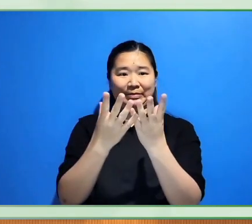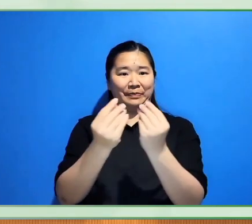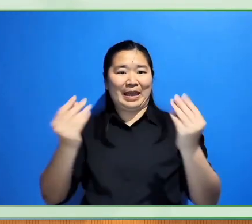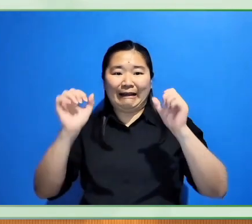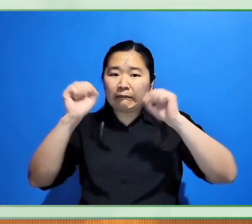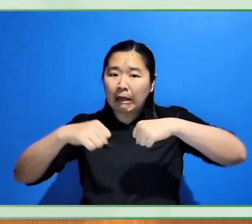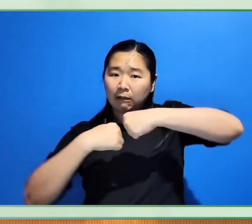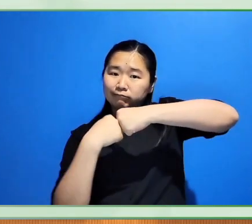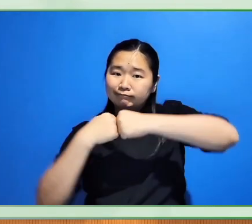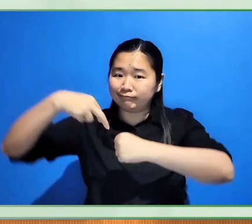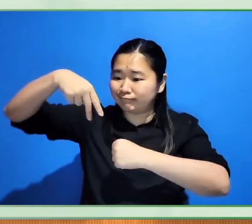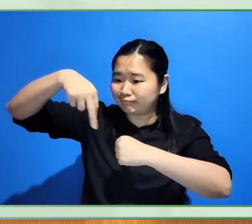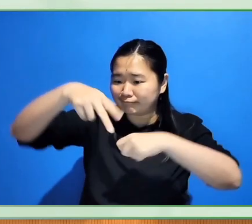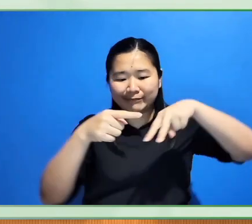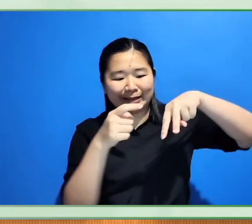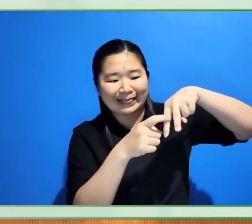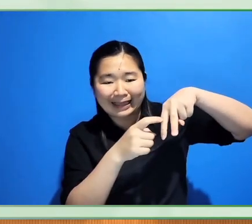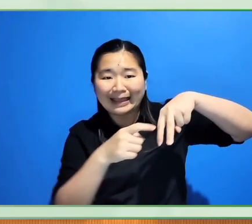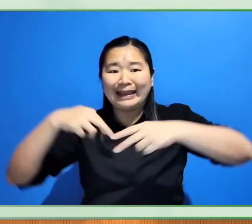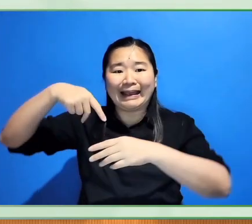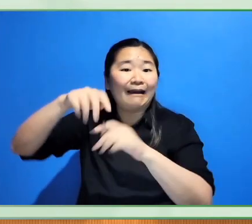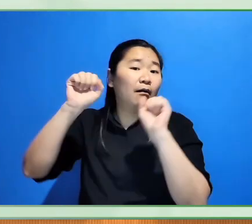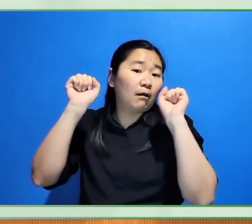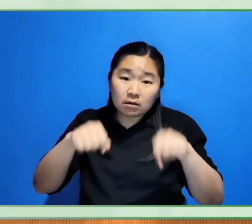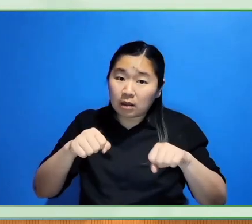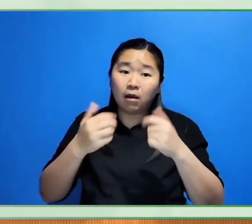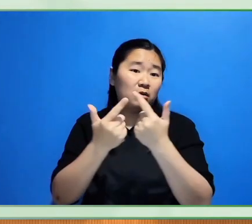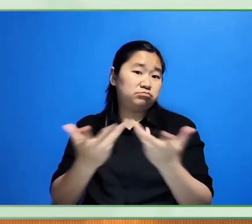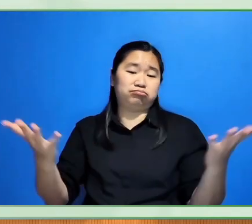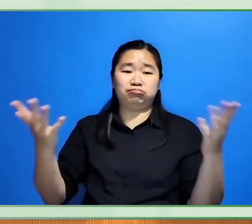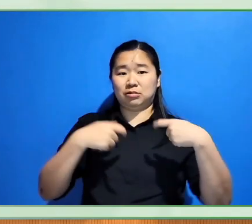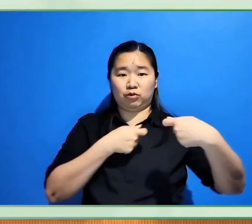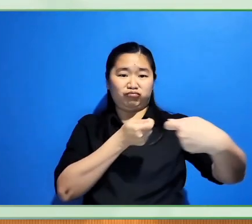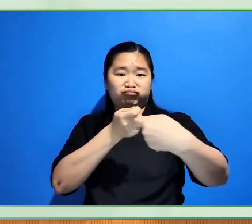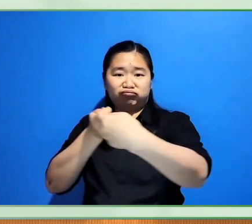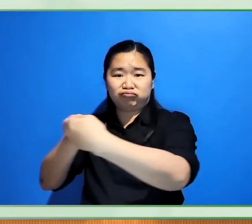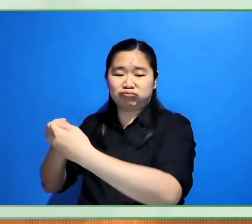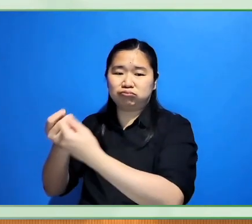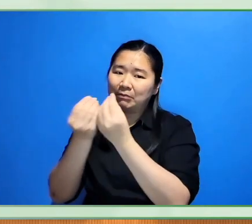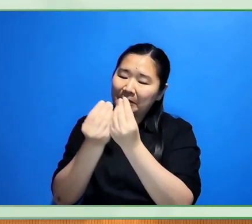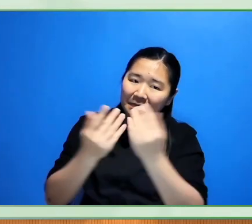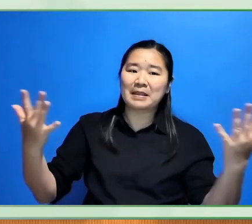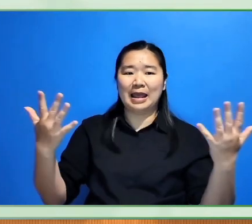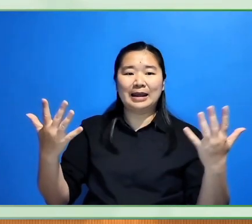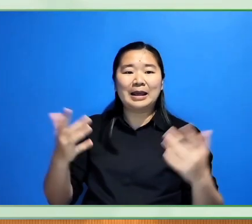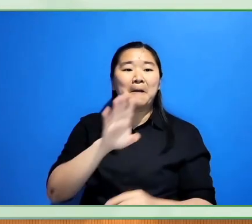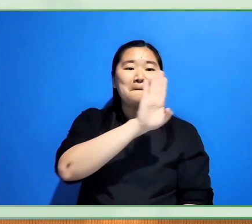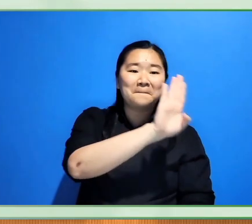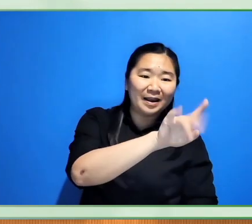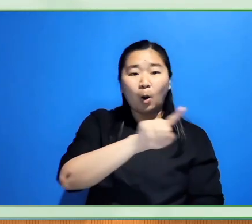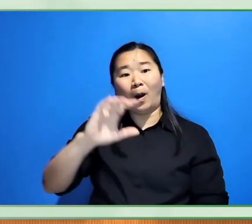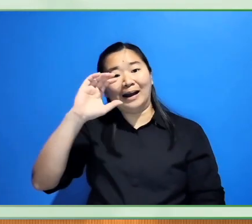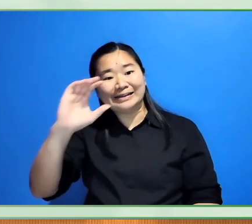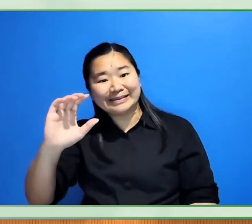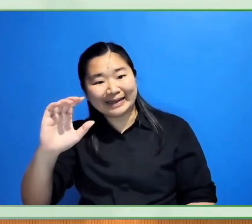we manufacture multiple prosthetic parts, from bionic hands till like this one, as you can see